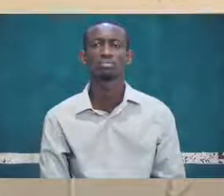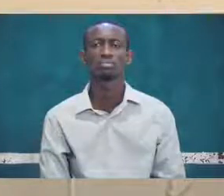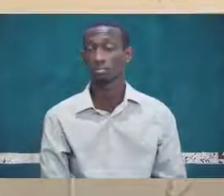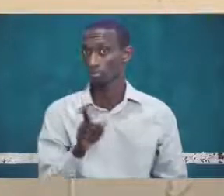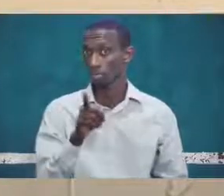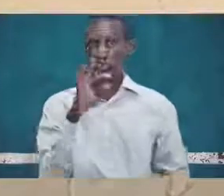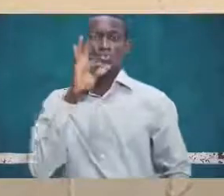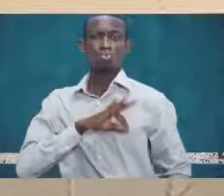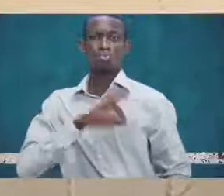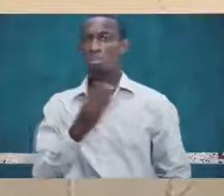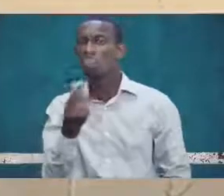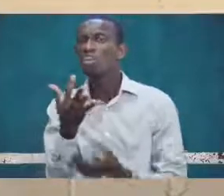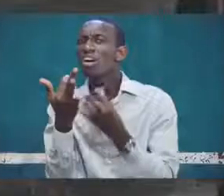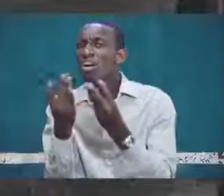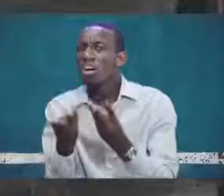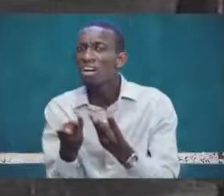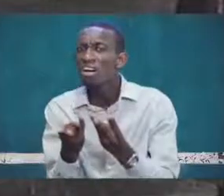if you work